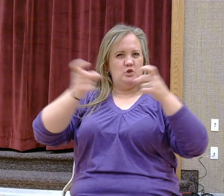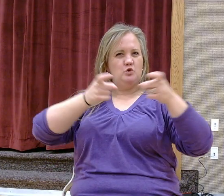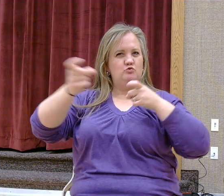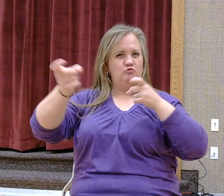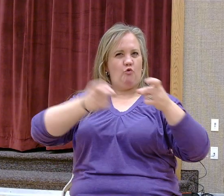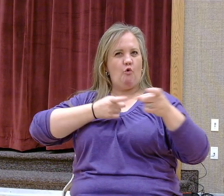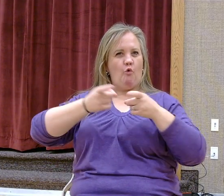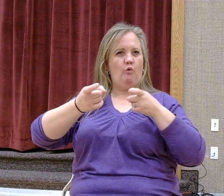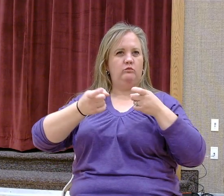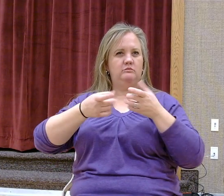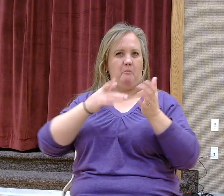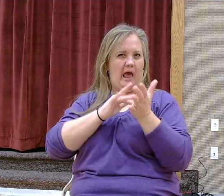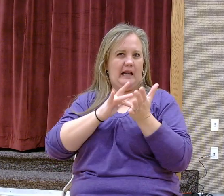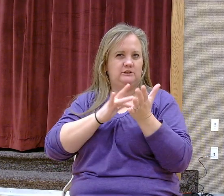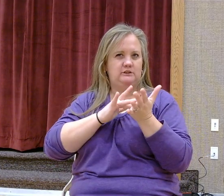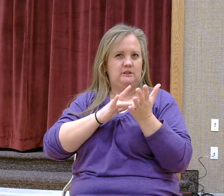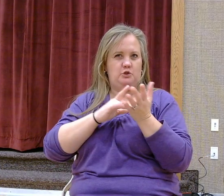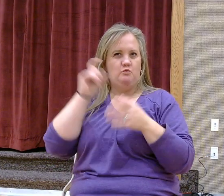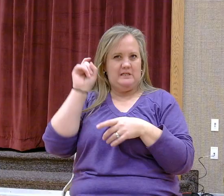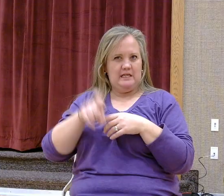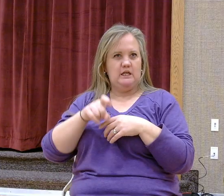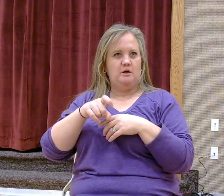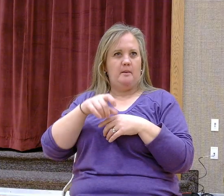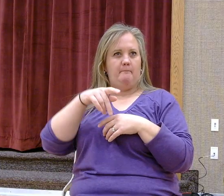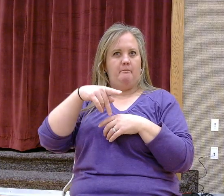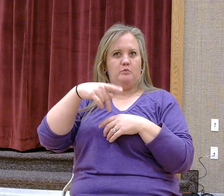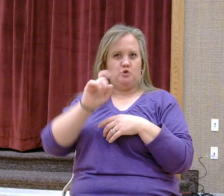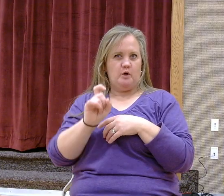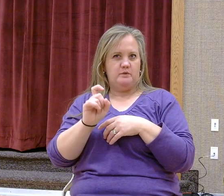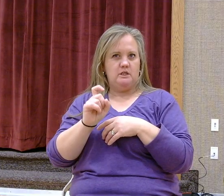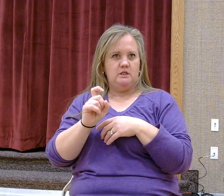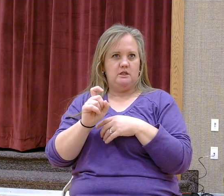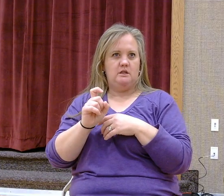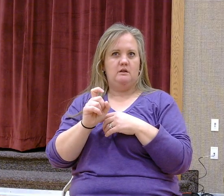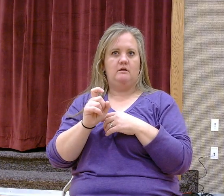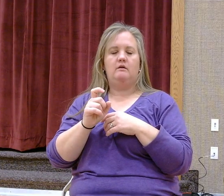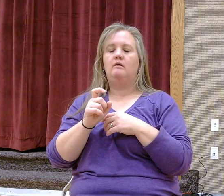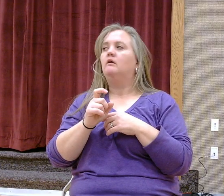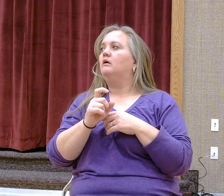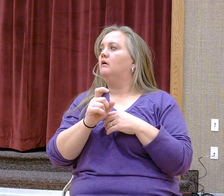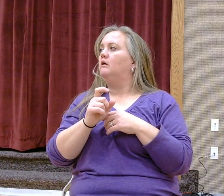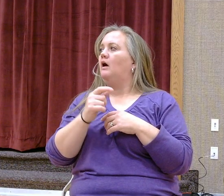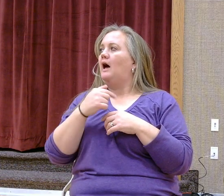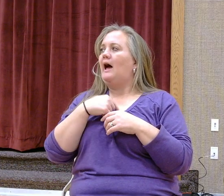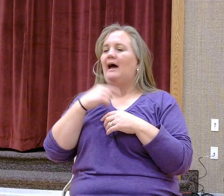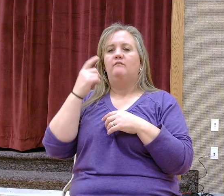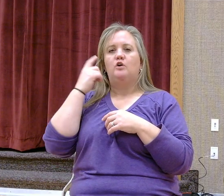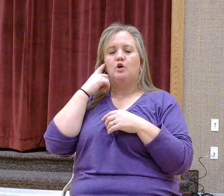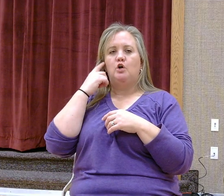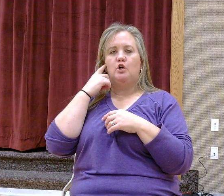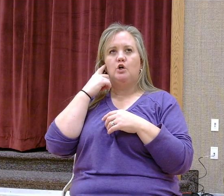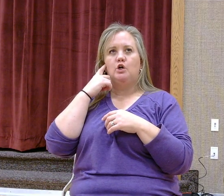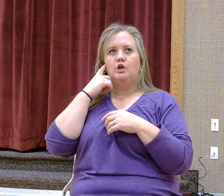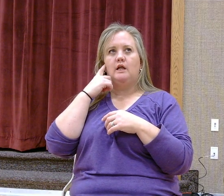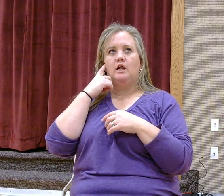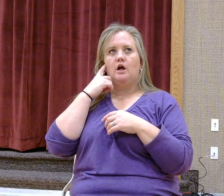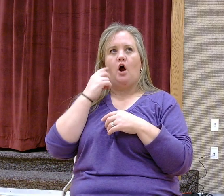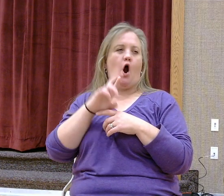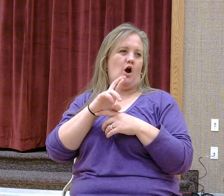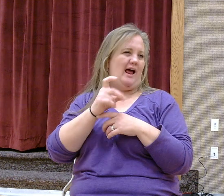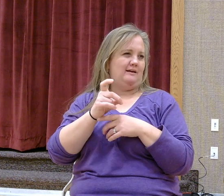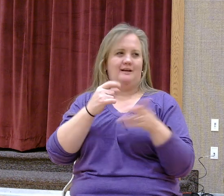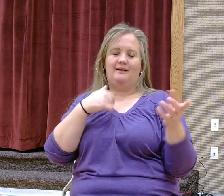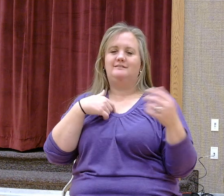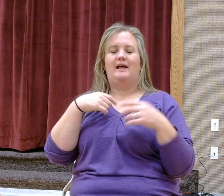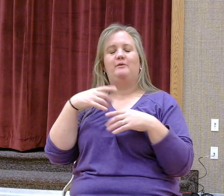them. Correct. You have to get prescribed. But in those prepper scenarios, I've heard that you can get